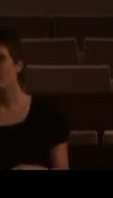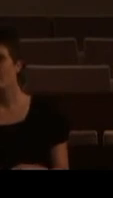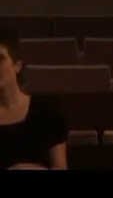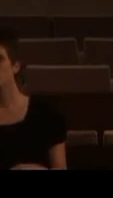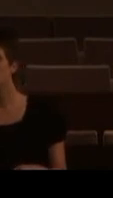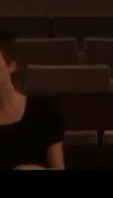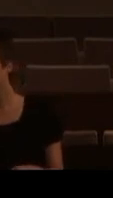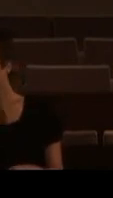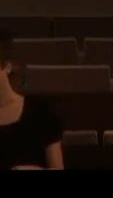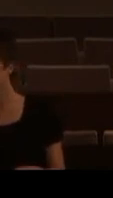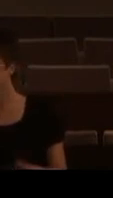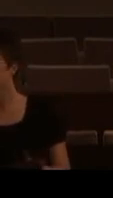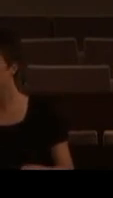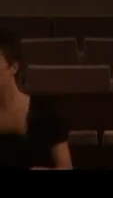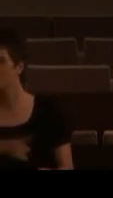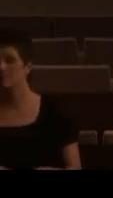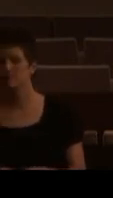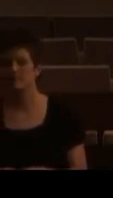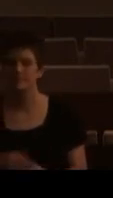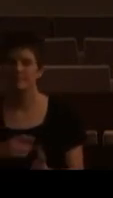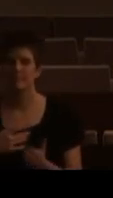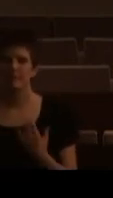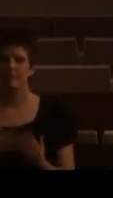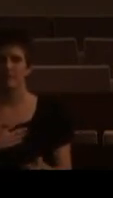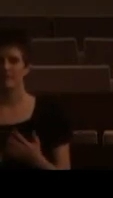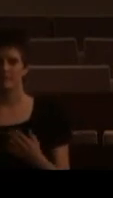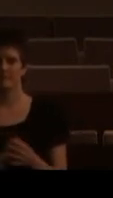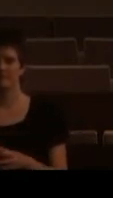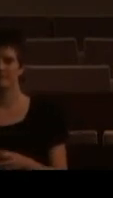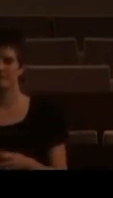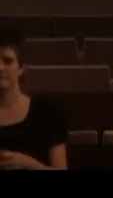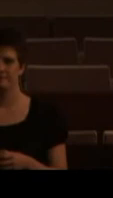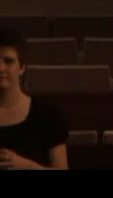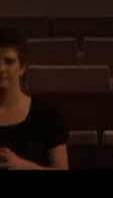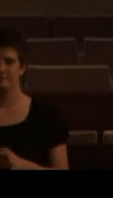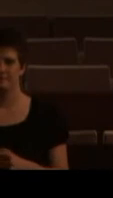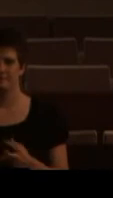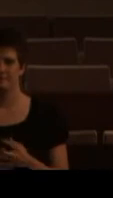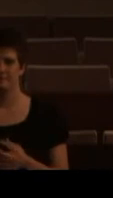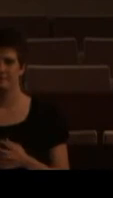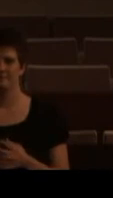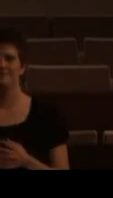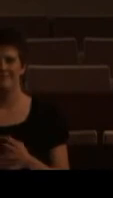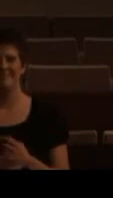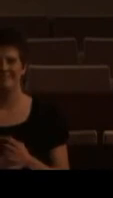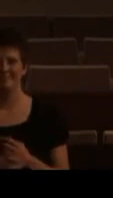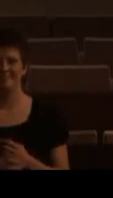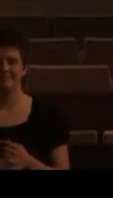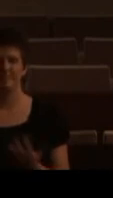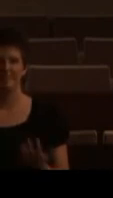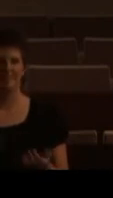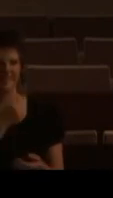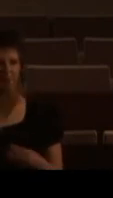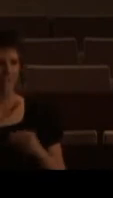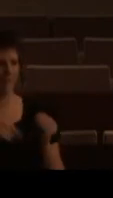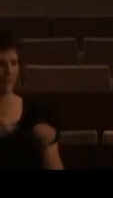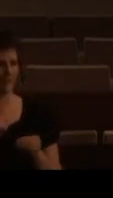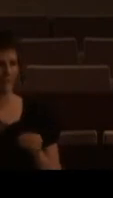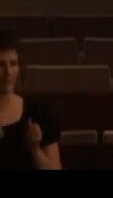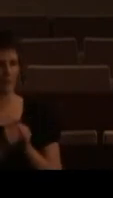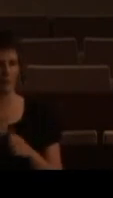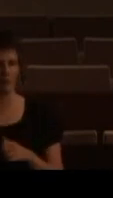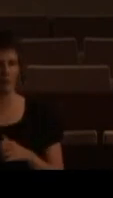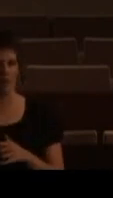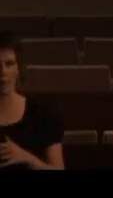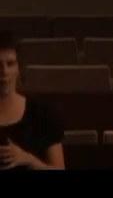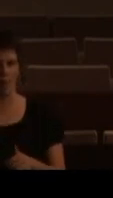bed, $3,000 in gold coin. Brigham Young's company was coming out of Arkansas at that time. Again, this